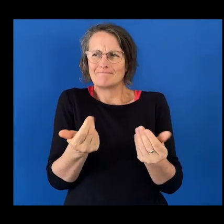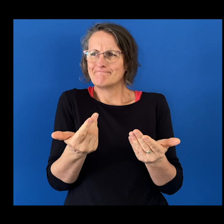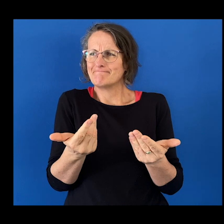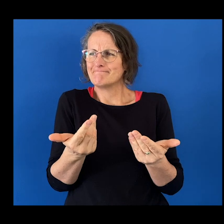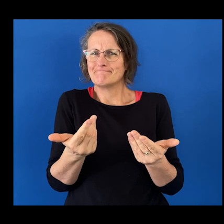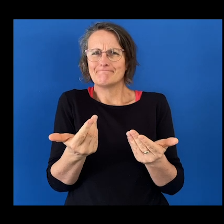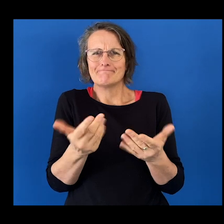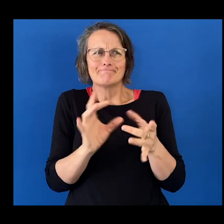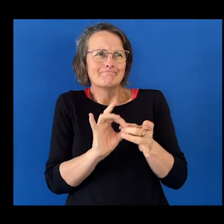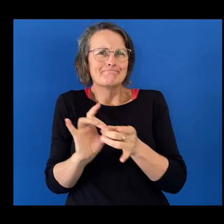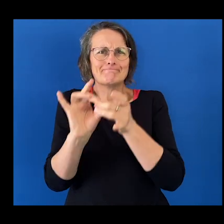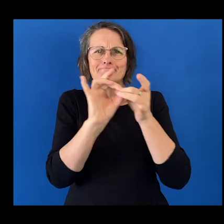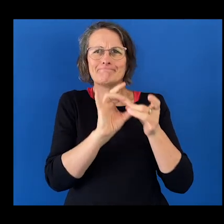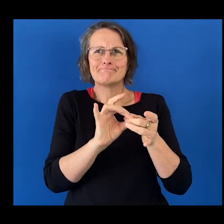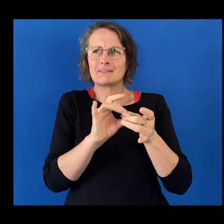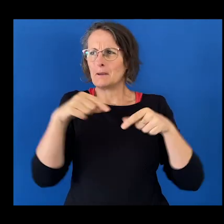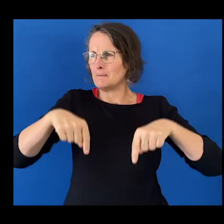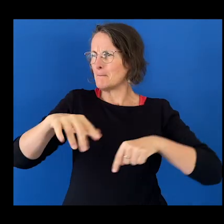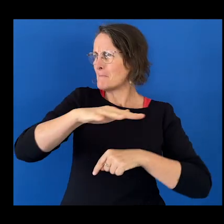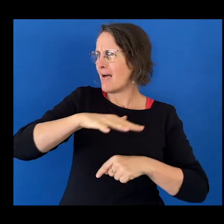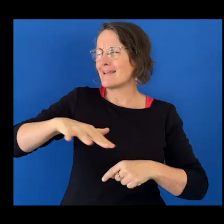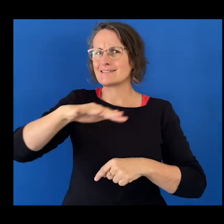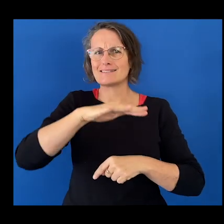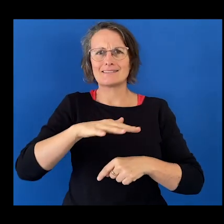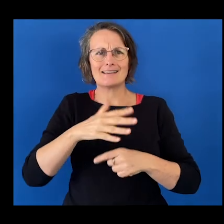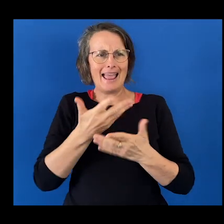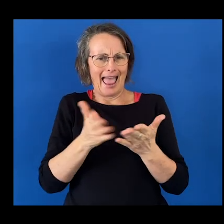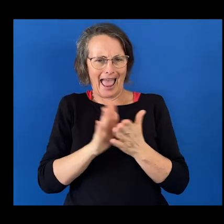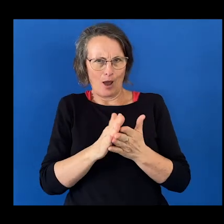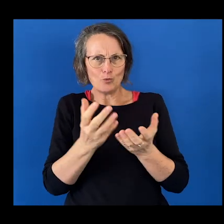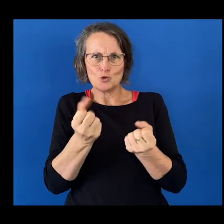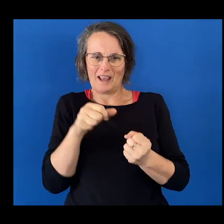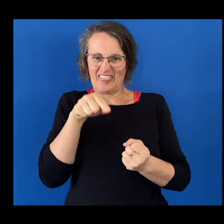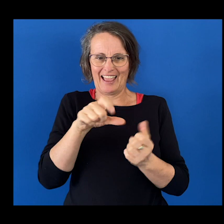with and the place from which they come,